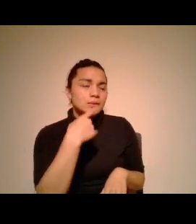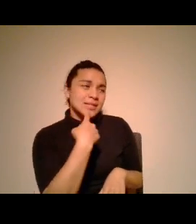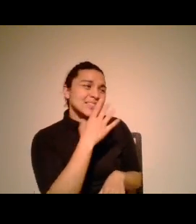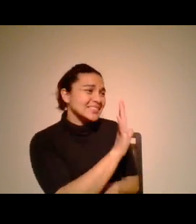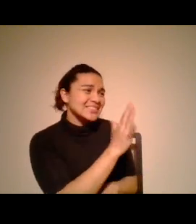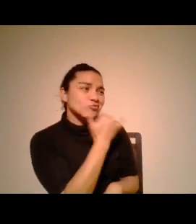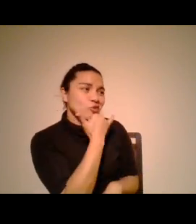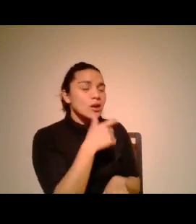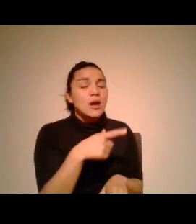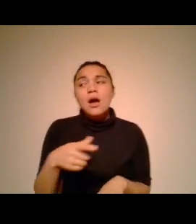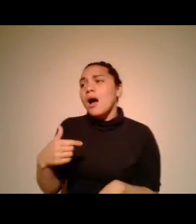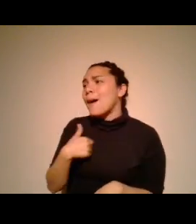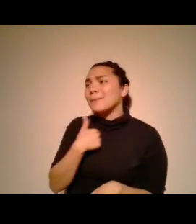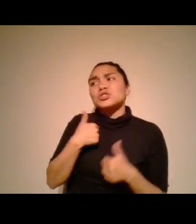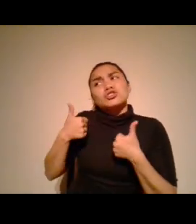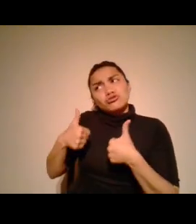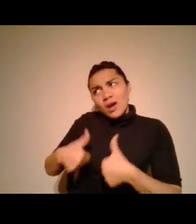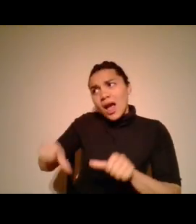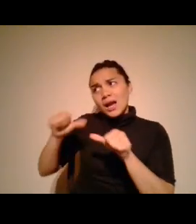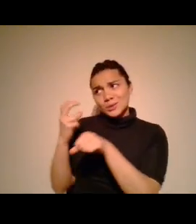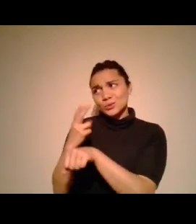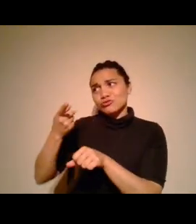but it's hard. And this is something that